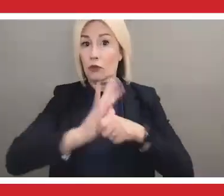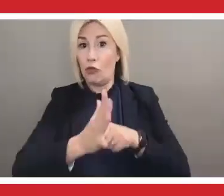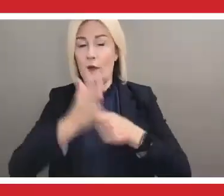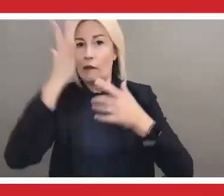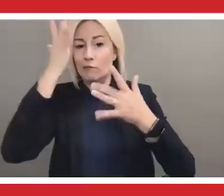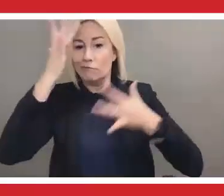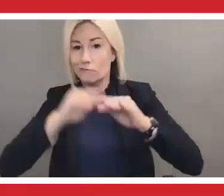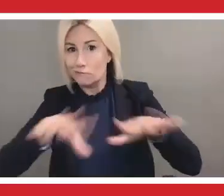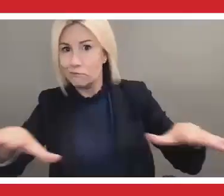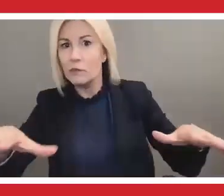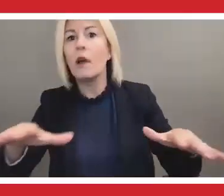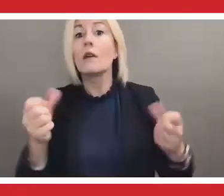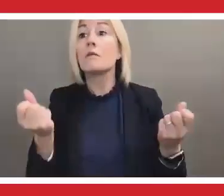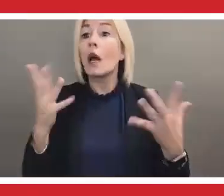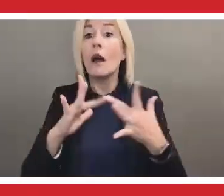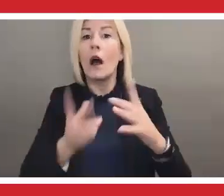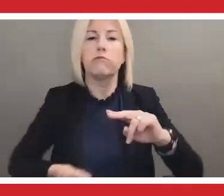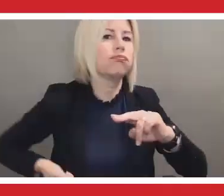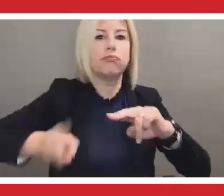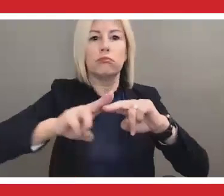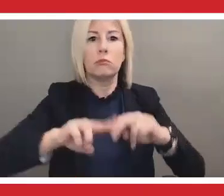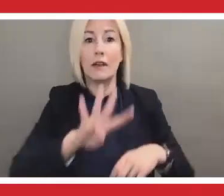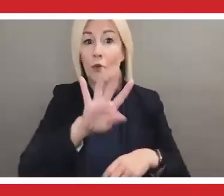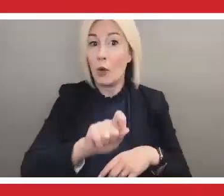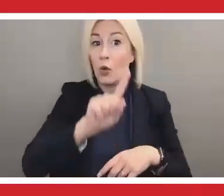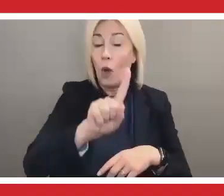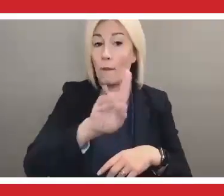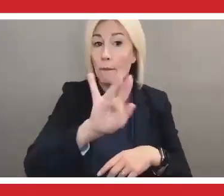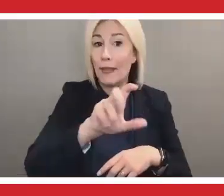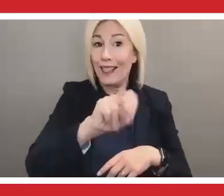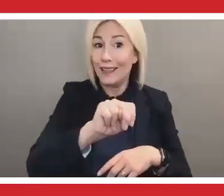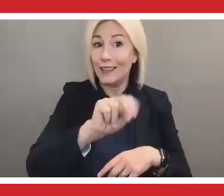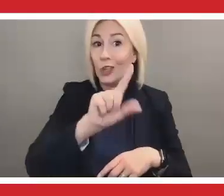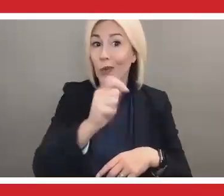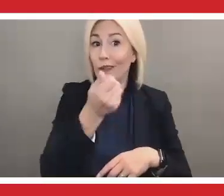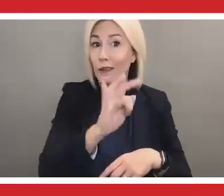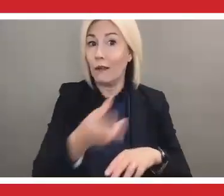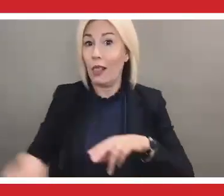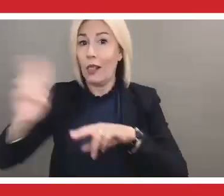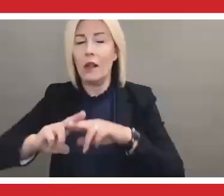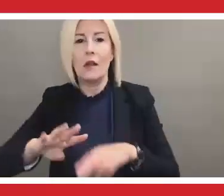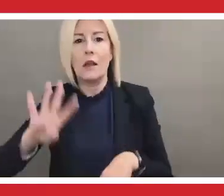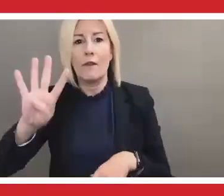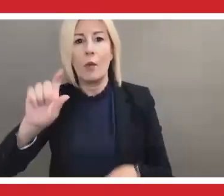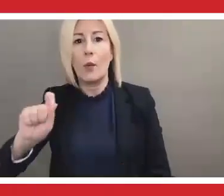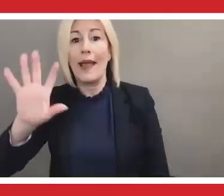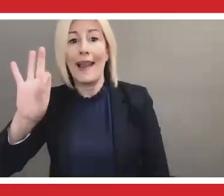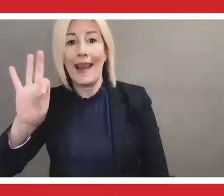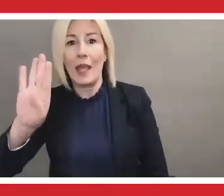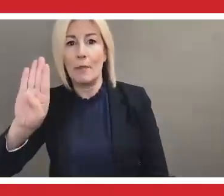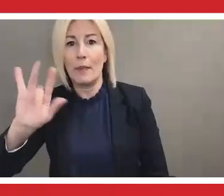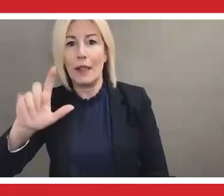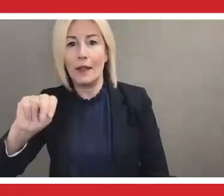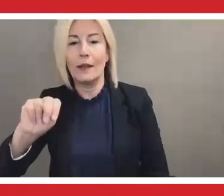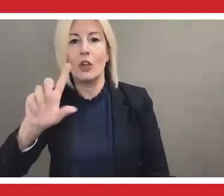of internet users increased from 4.1 billion in 2019 to 4.9 billion in